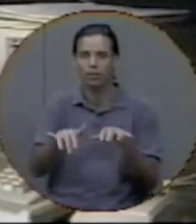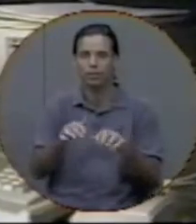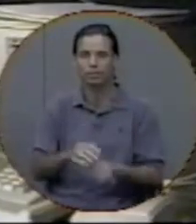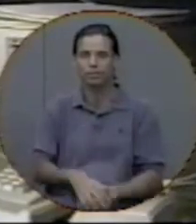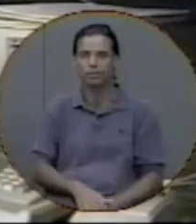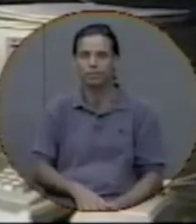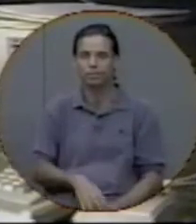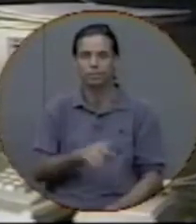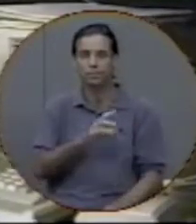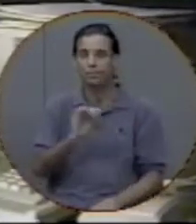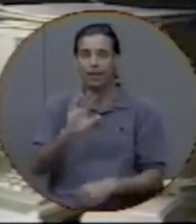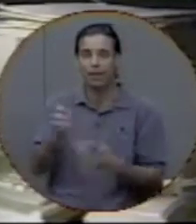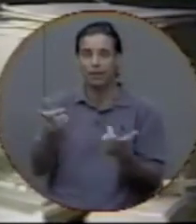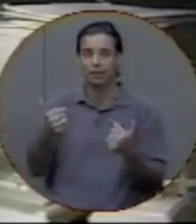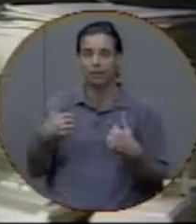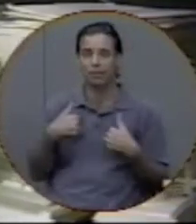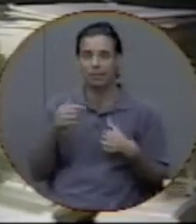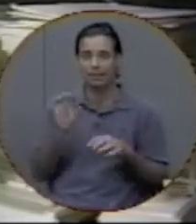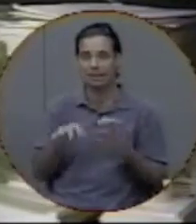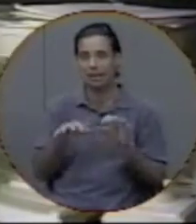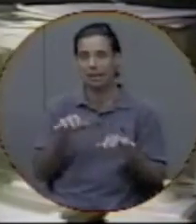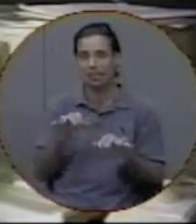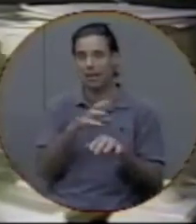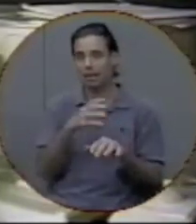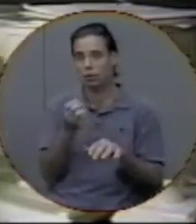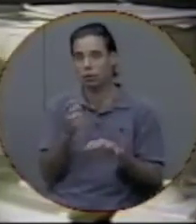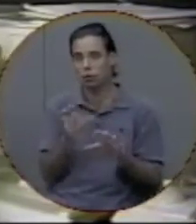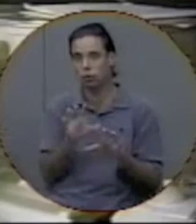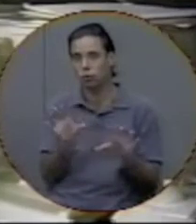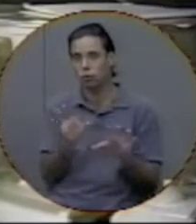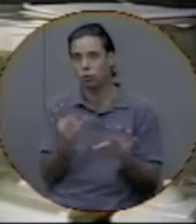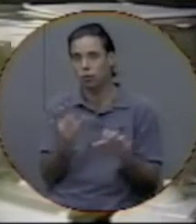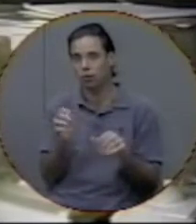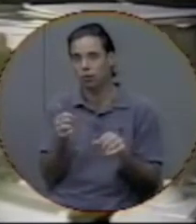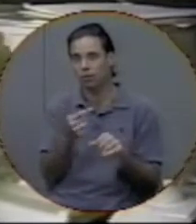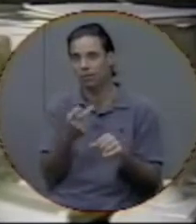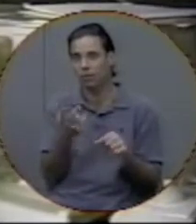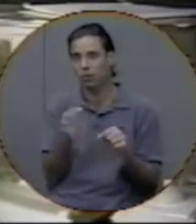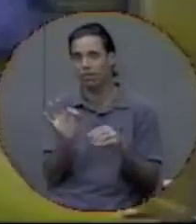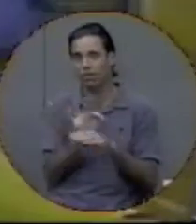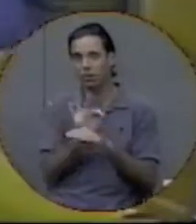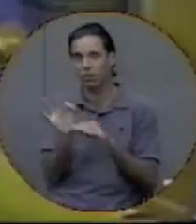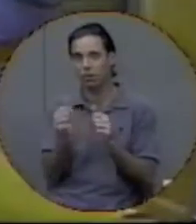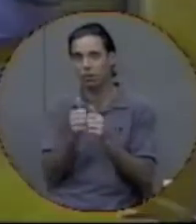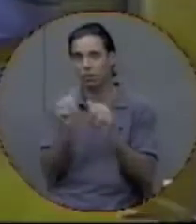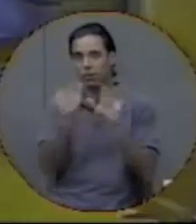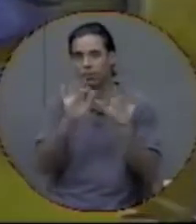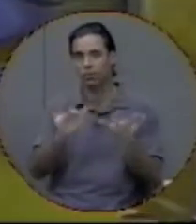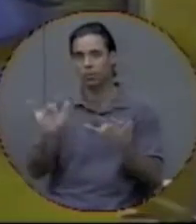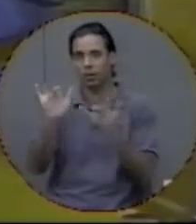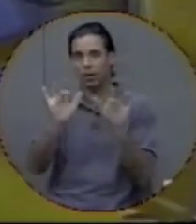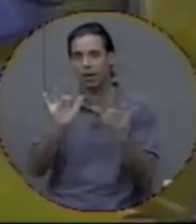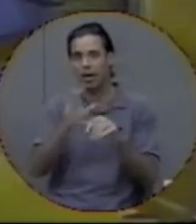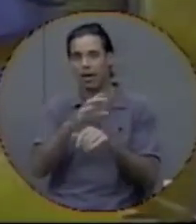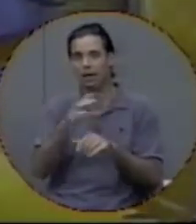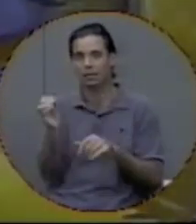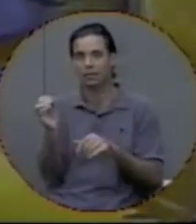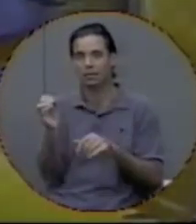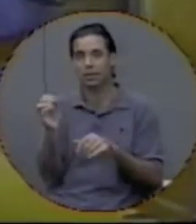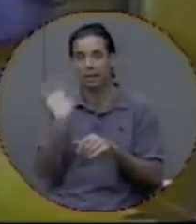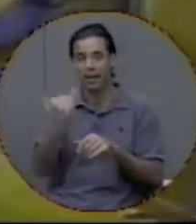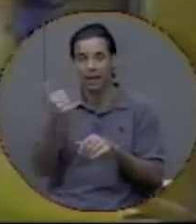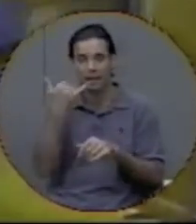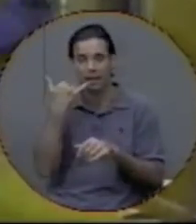And that's just me typing and, you know, just doing a couple of functions with the computer. And